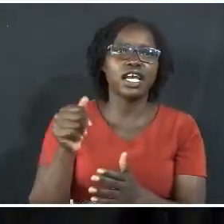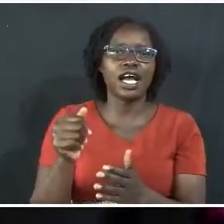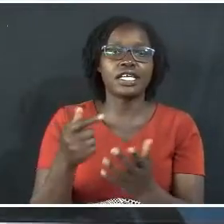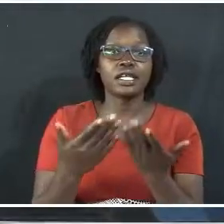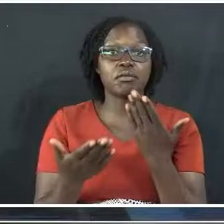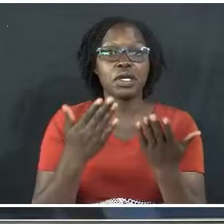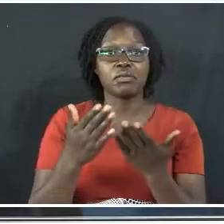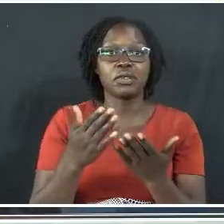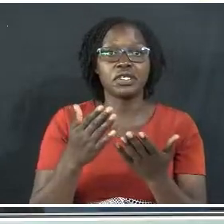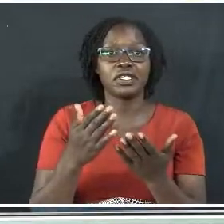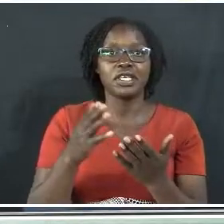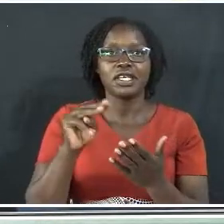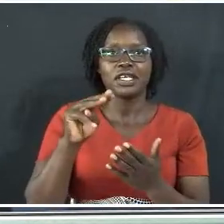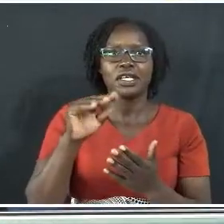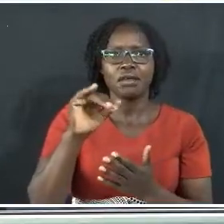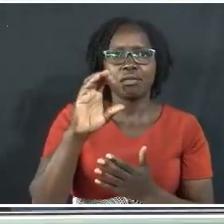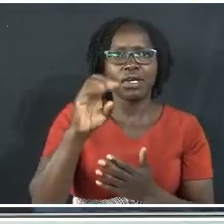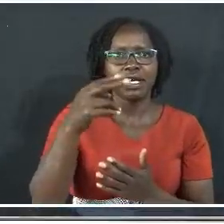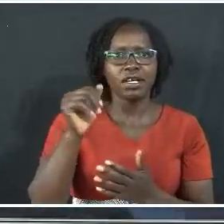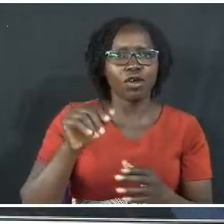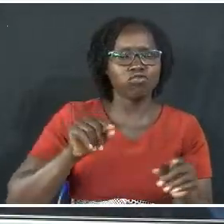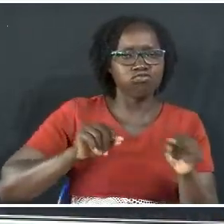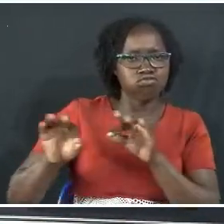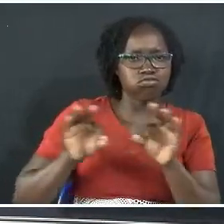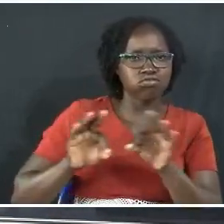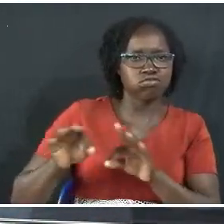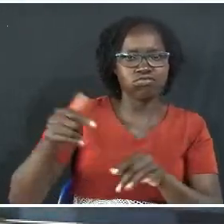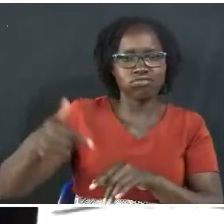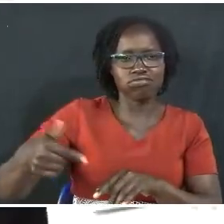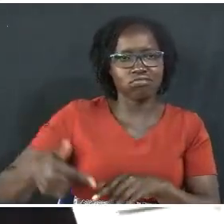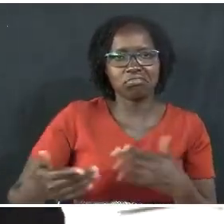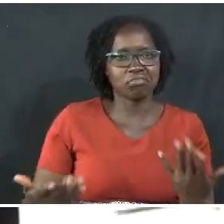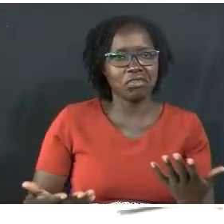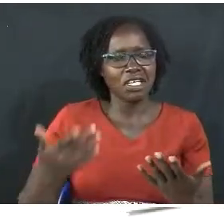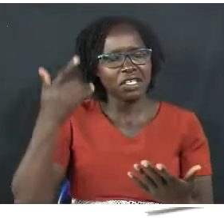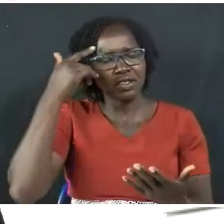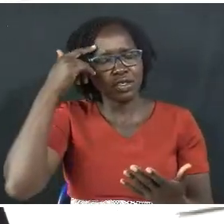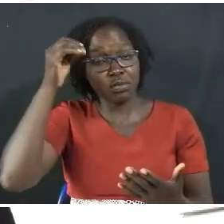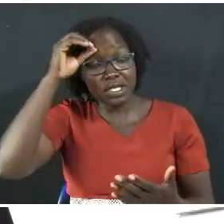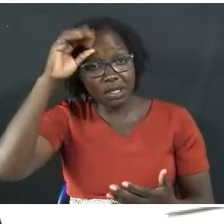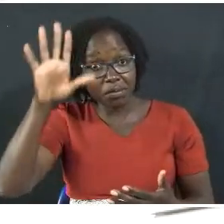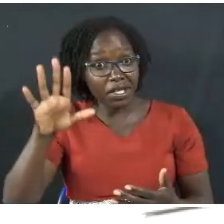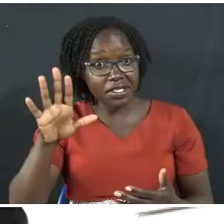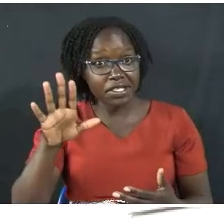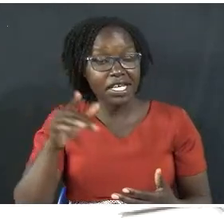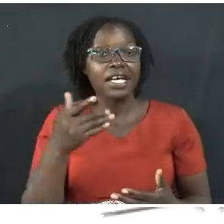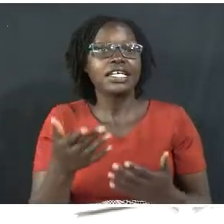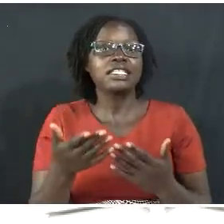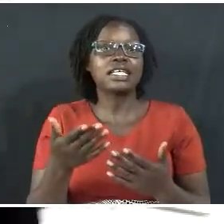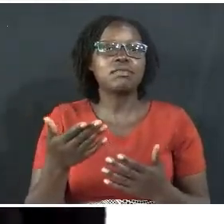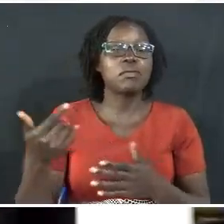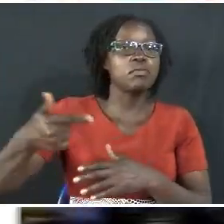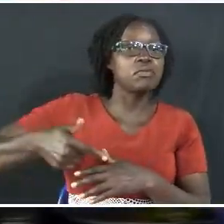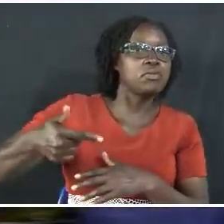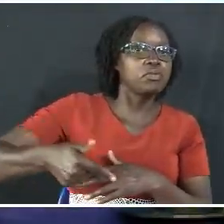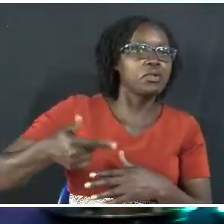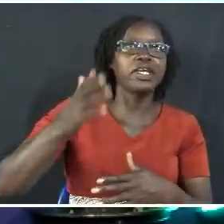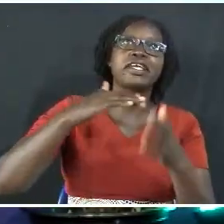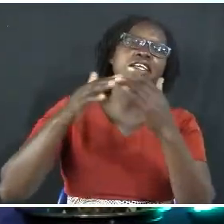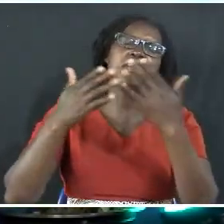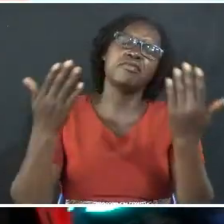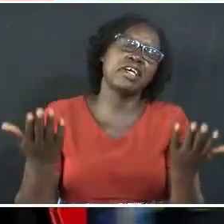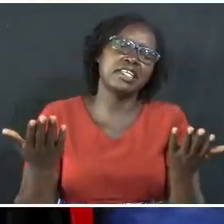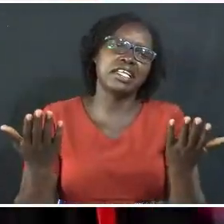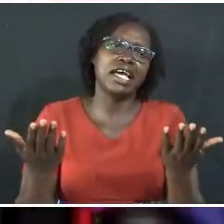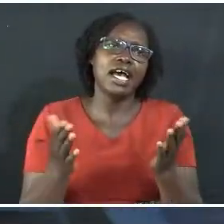maybe, that you thought may not be there. You may be surprised that Michael Jackson is in heaven